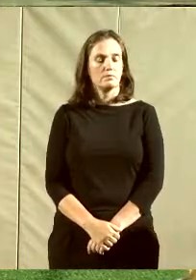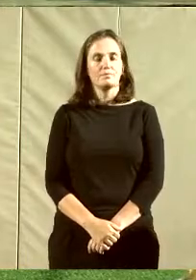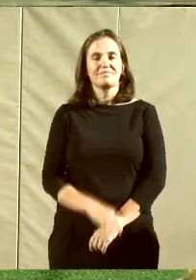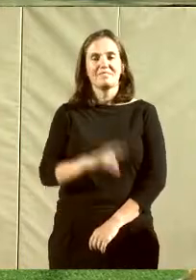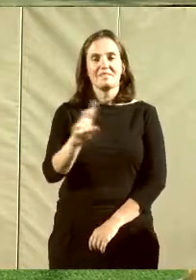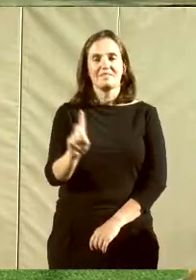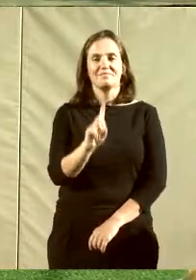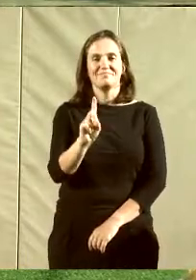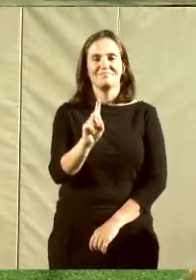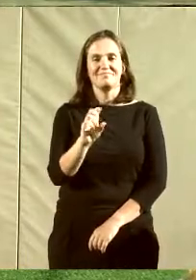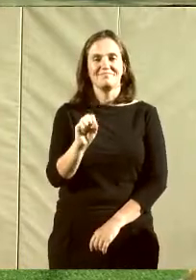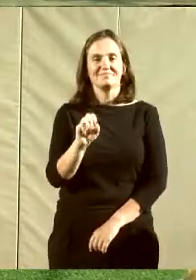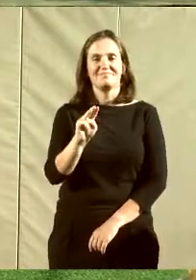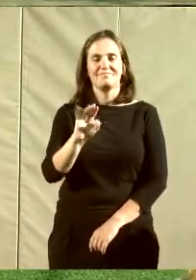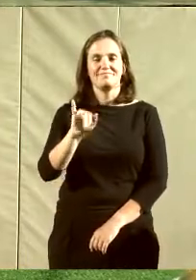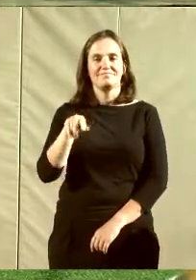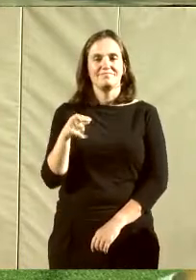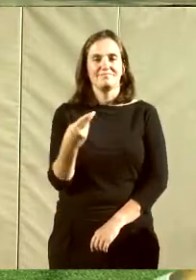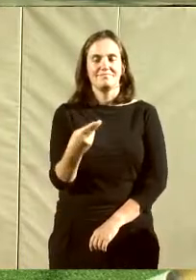Devin Jean Smith.